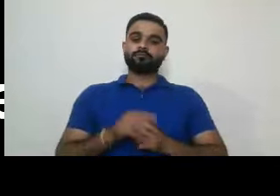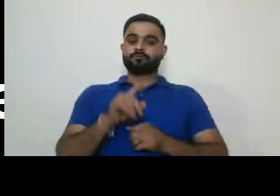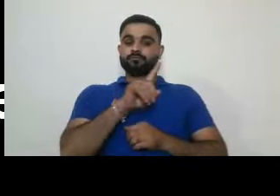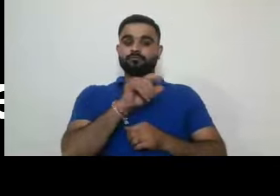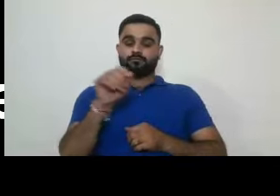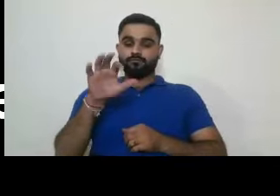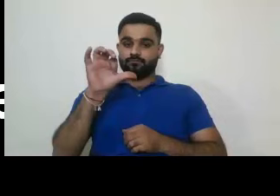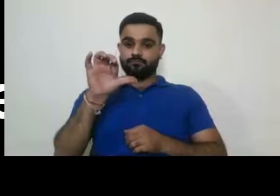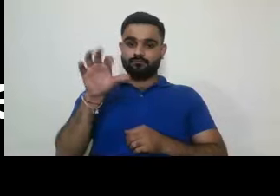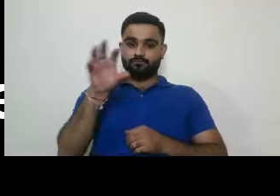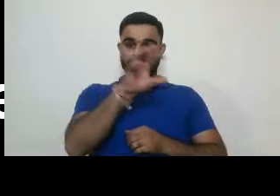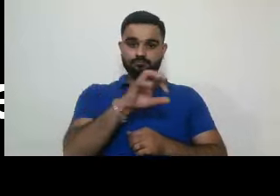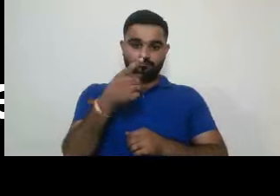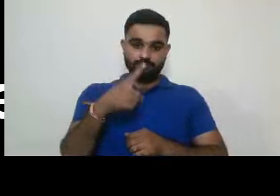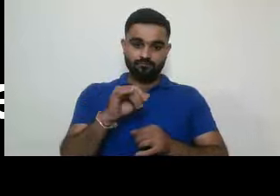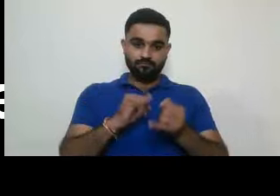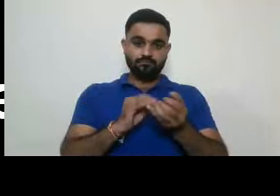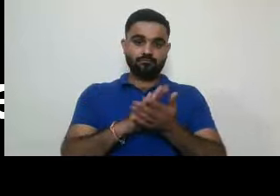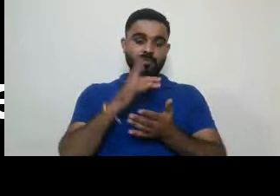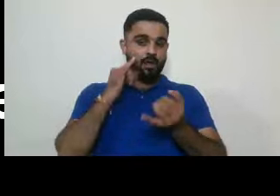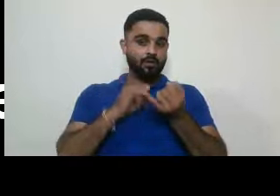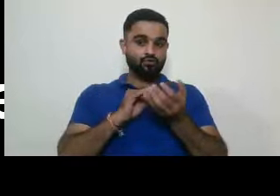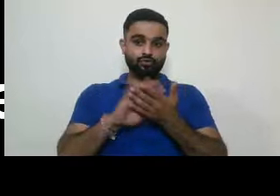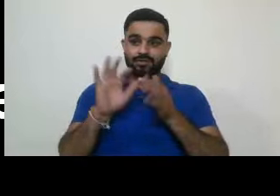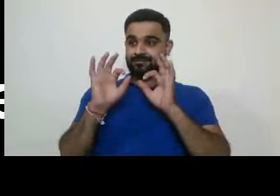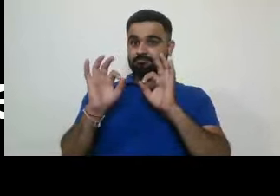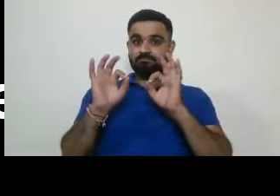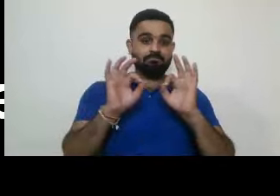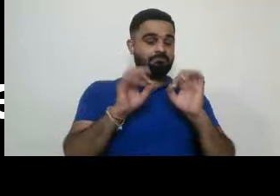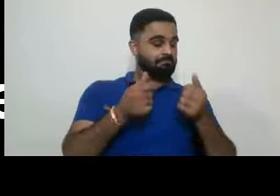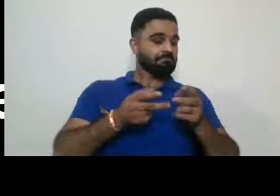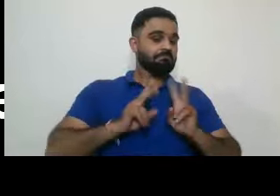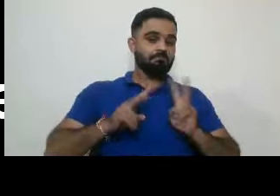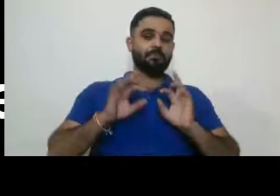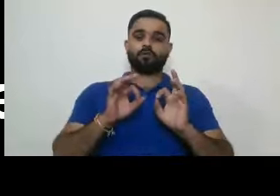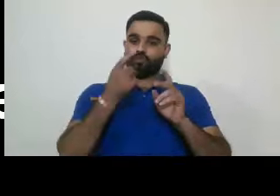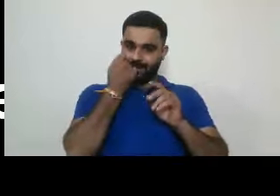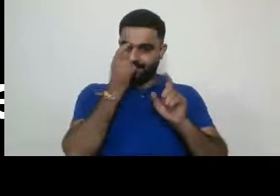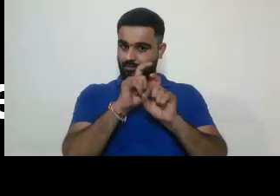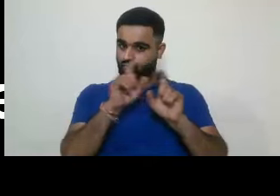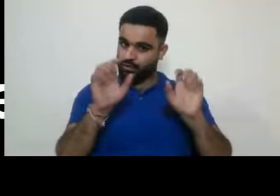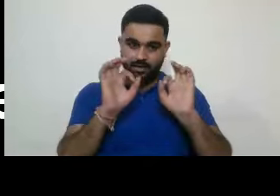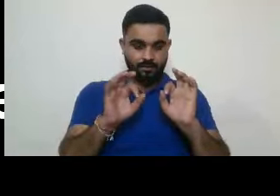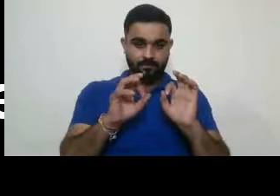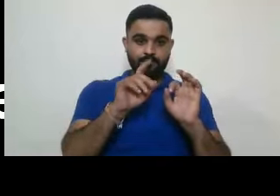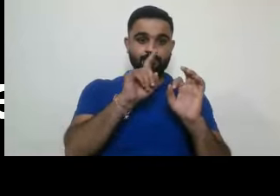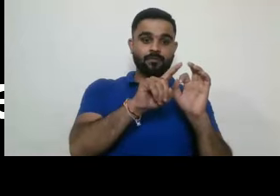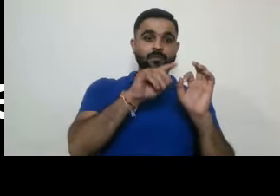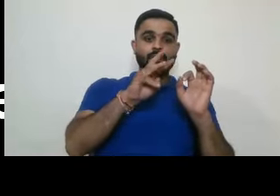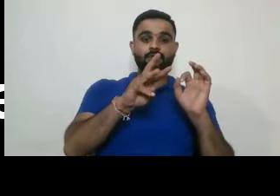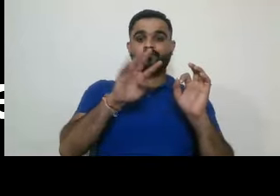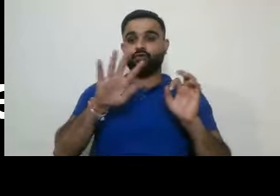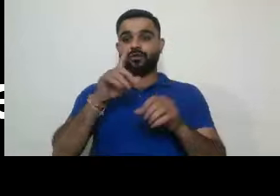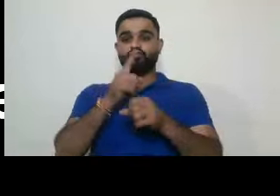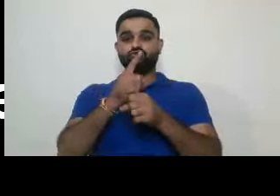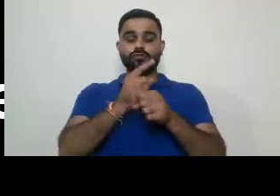119 countries. That's correct, Sashi. Perfect. Yes. So you got that right. There were 1348 teachers from